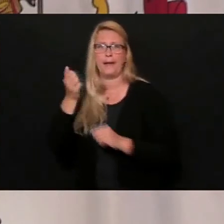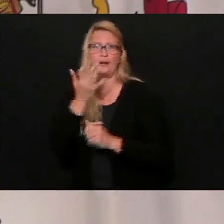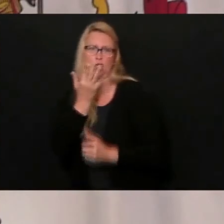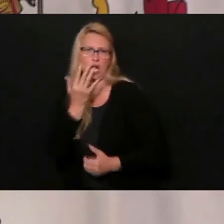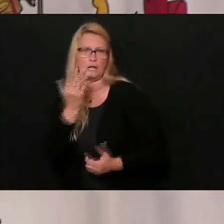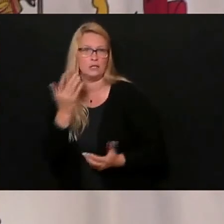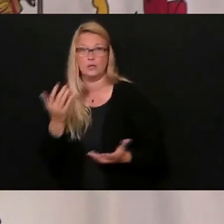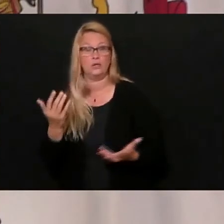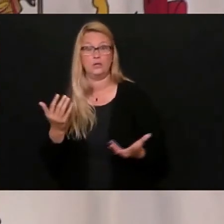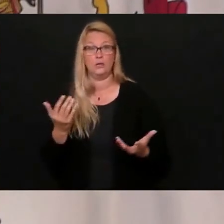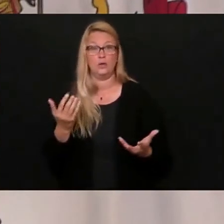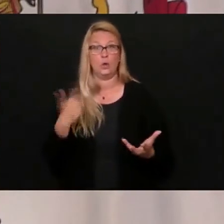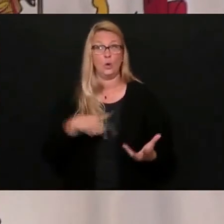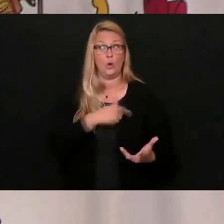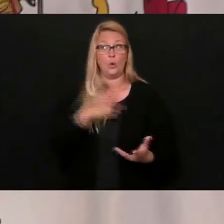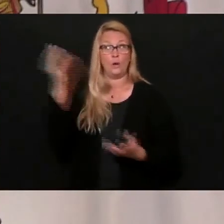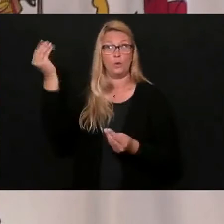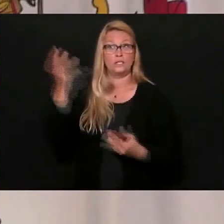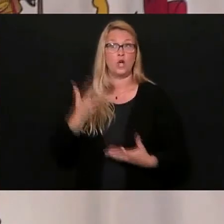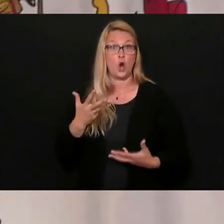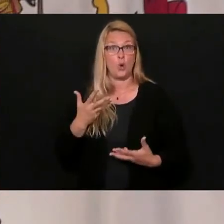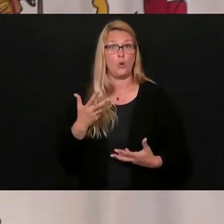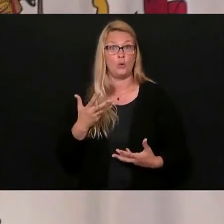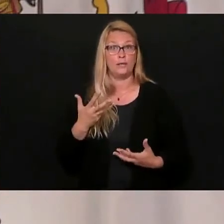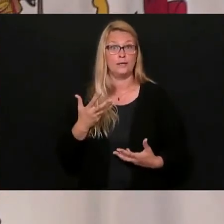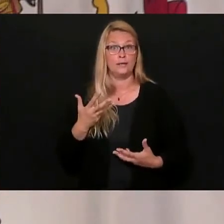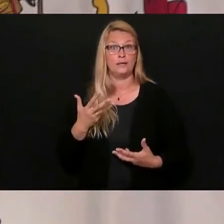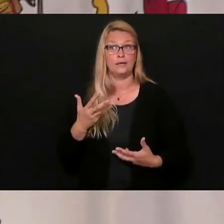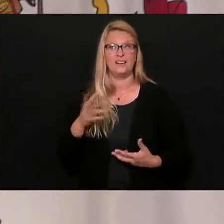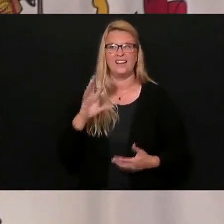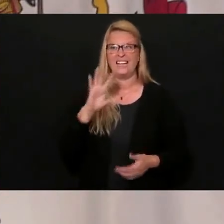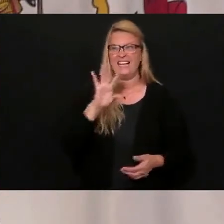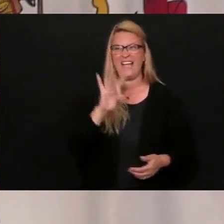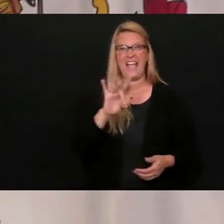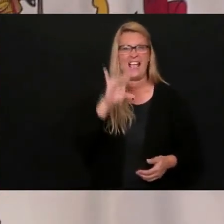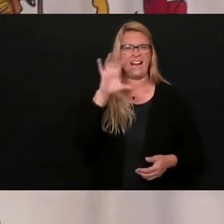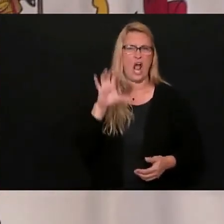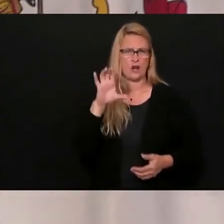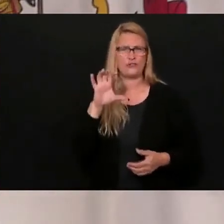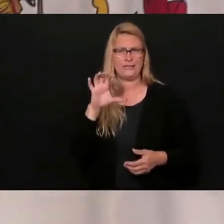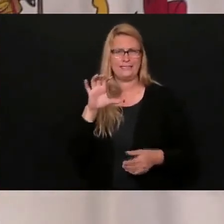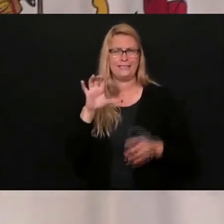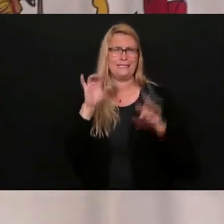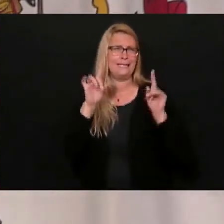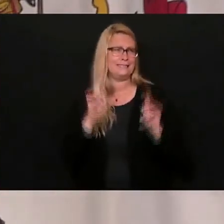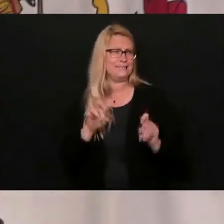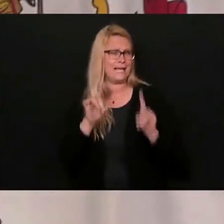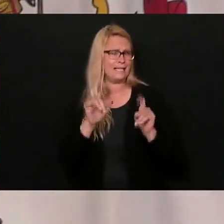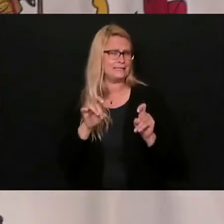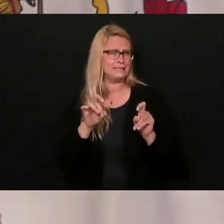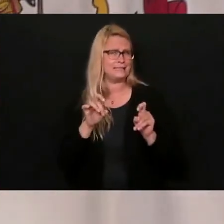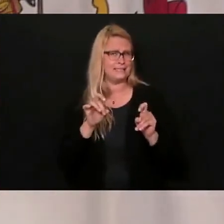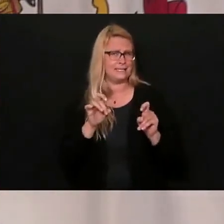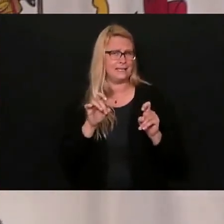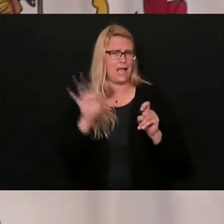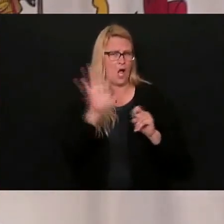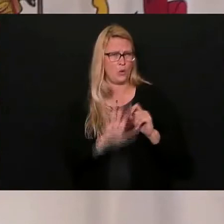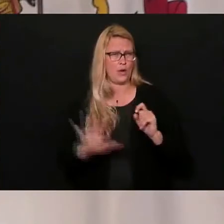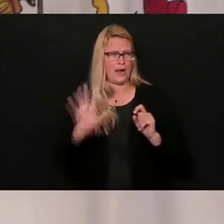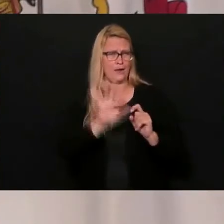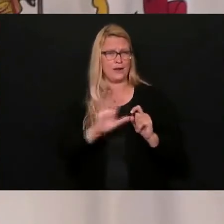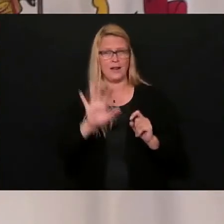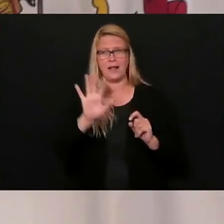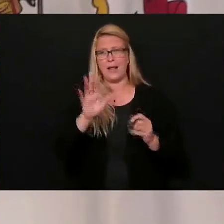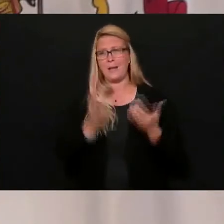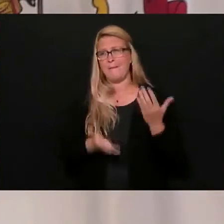We were told that the tests were like 800 tests. I can't recall exactly what it was, and that only like 30